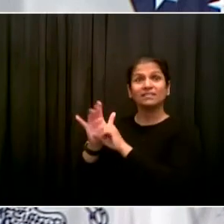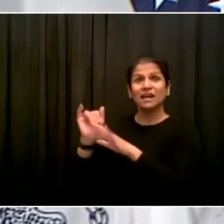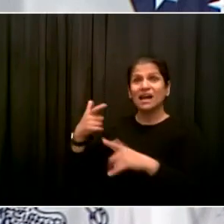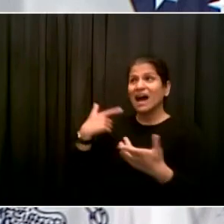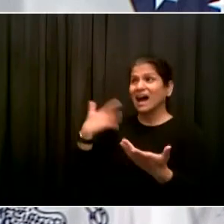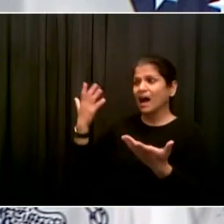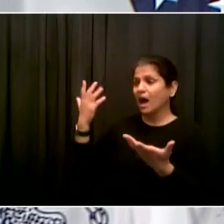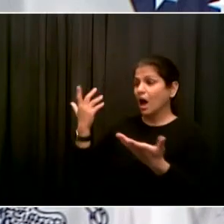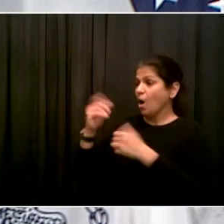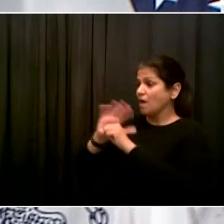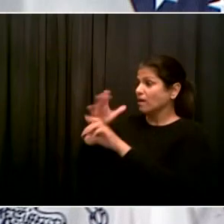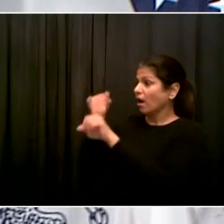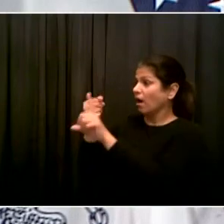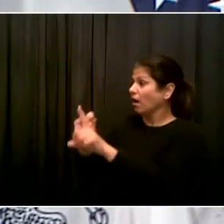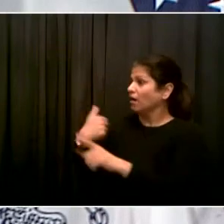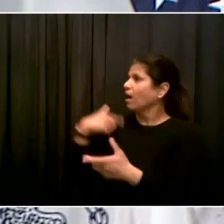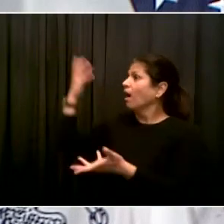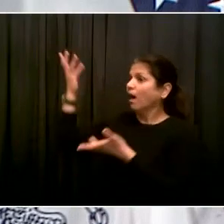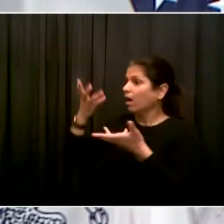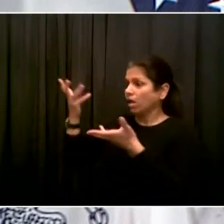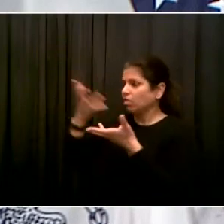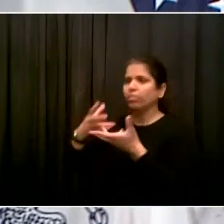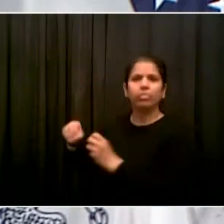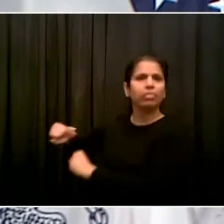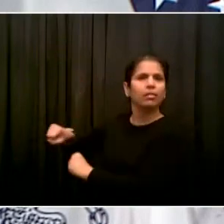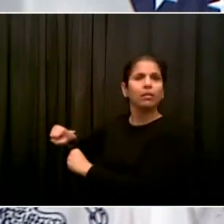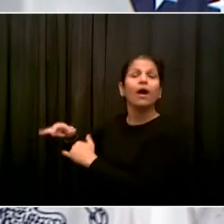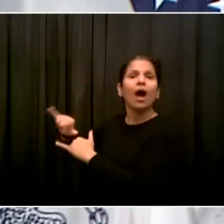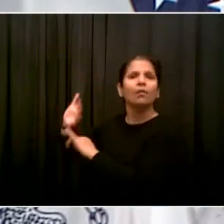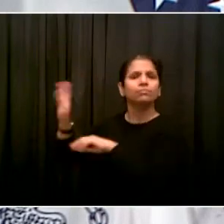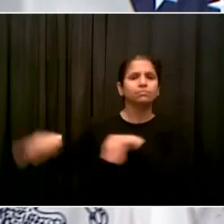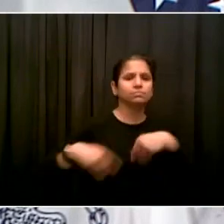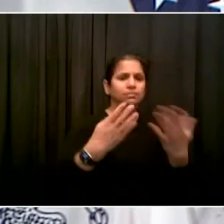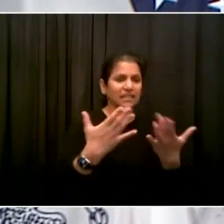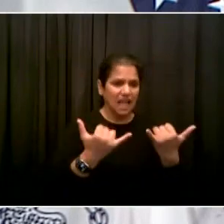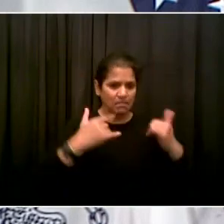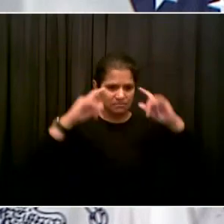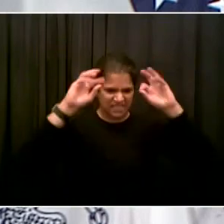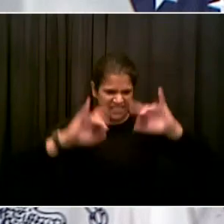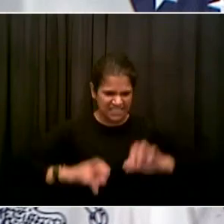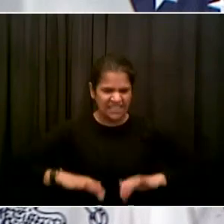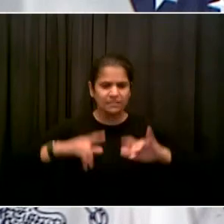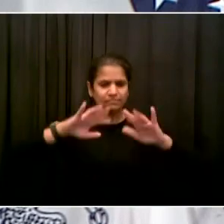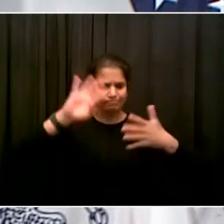it. This state budget helps us make that happen. Tremendous